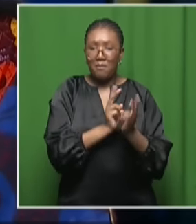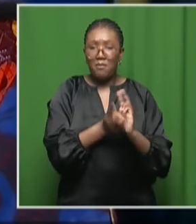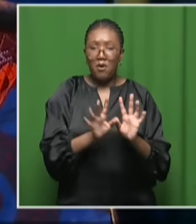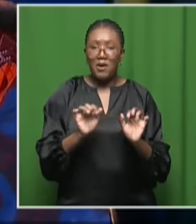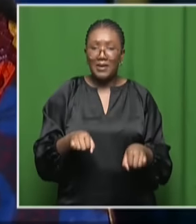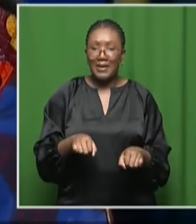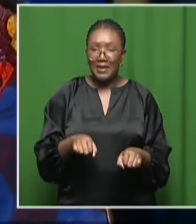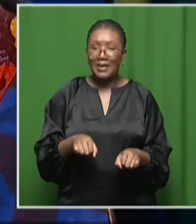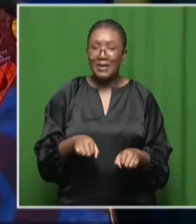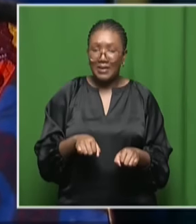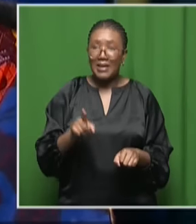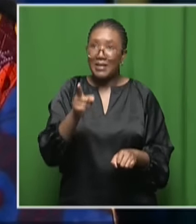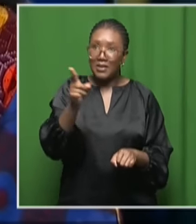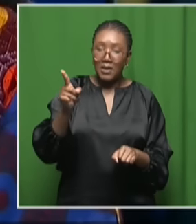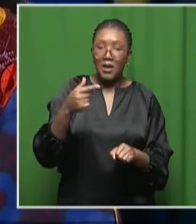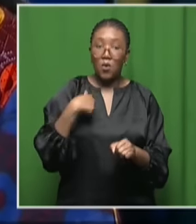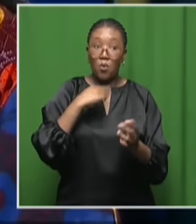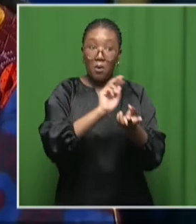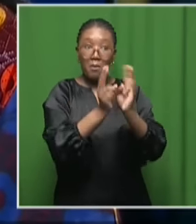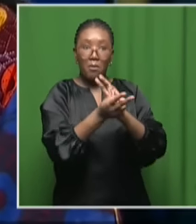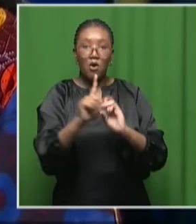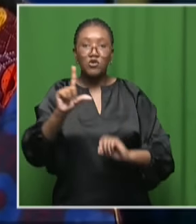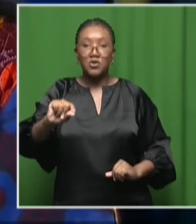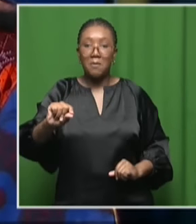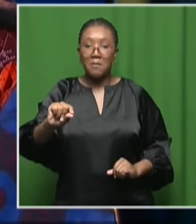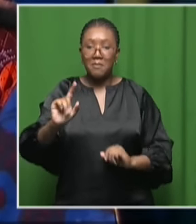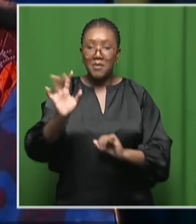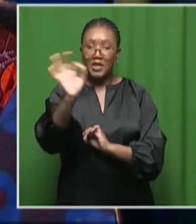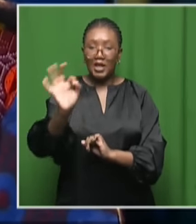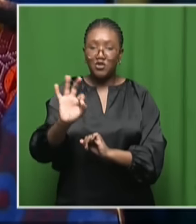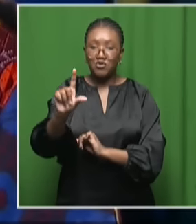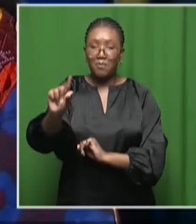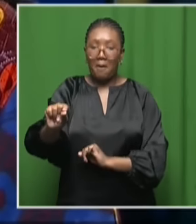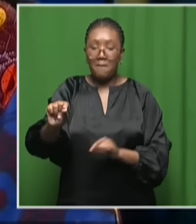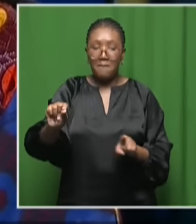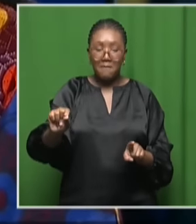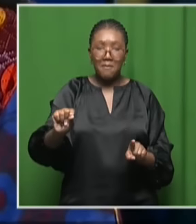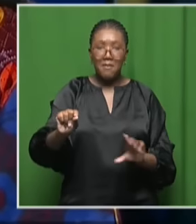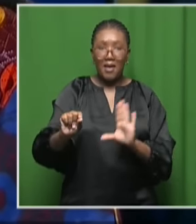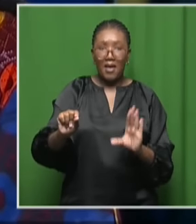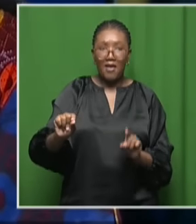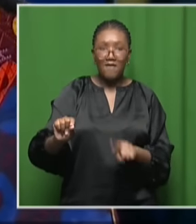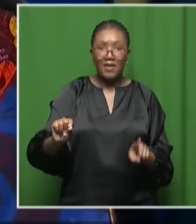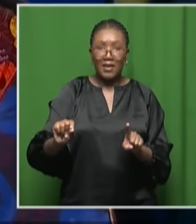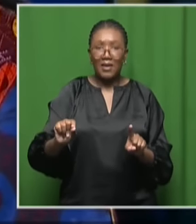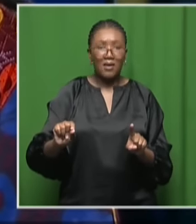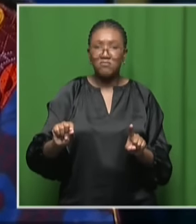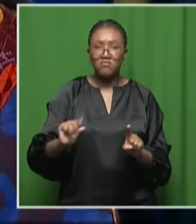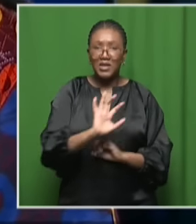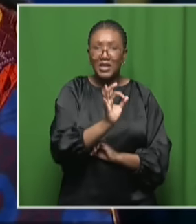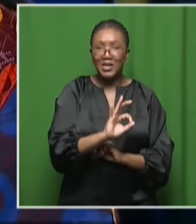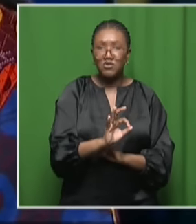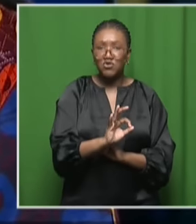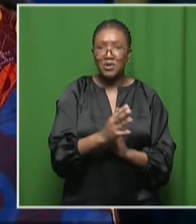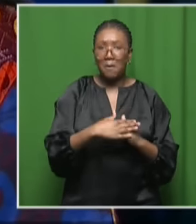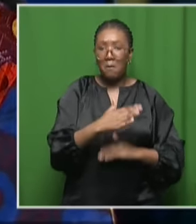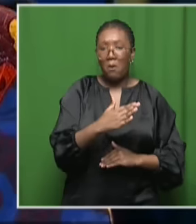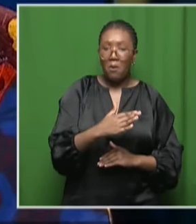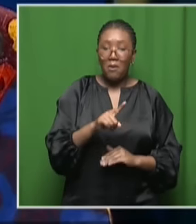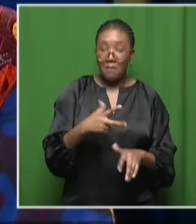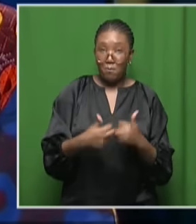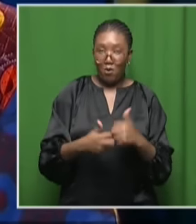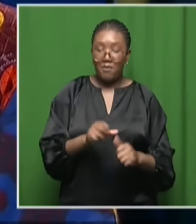at a much lower rate than African nations can. And so this was a big issue and this continues to be a big issue for South